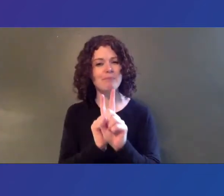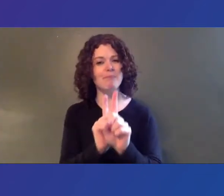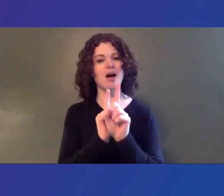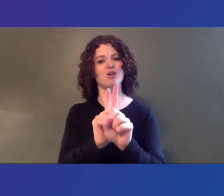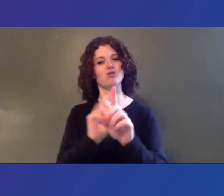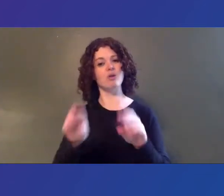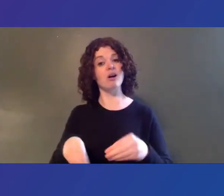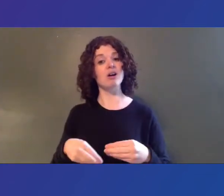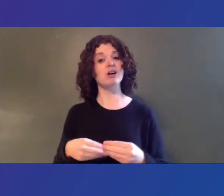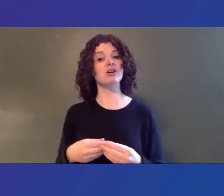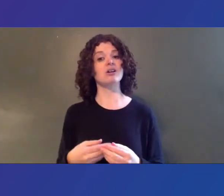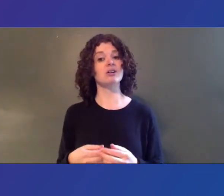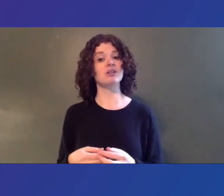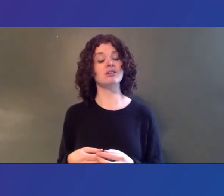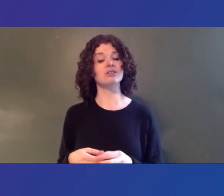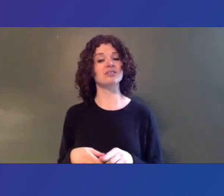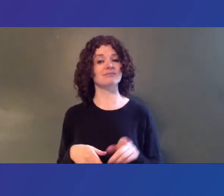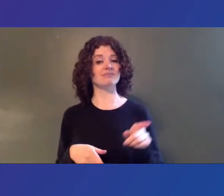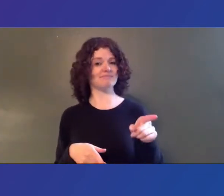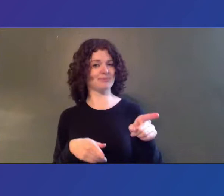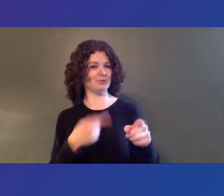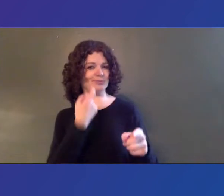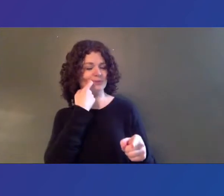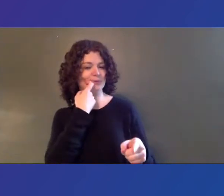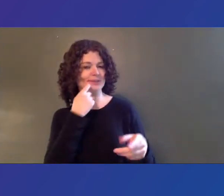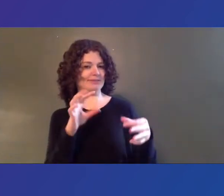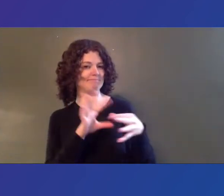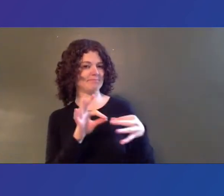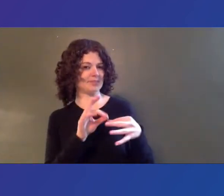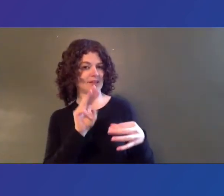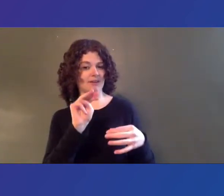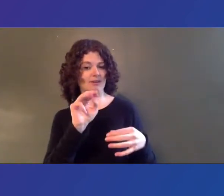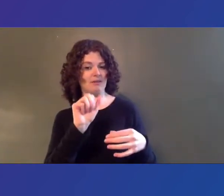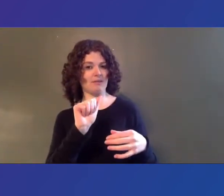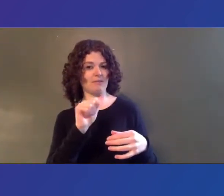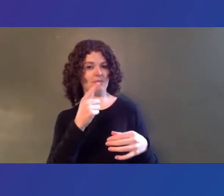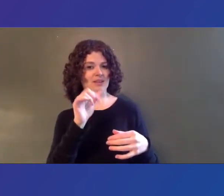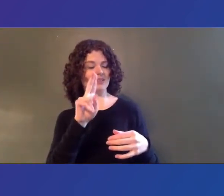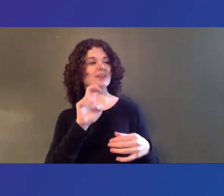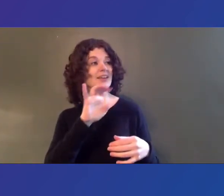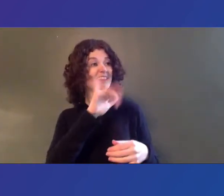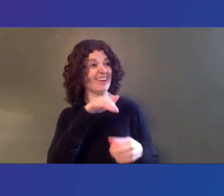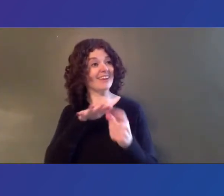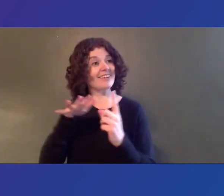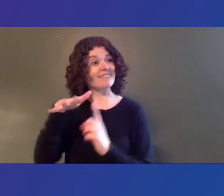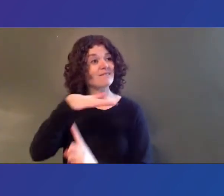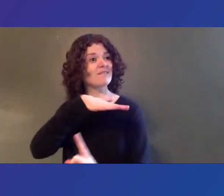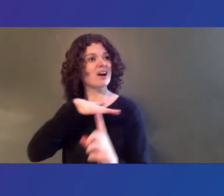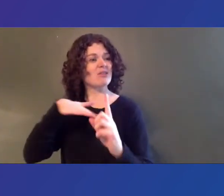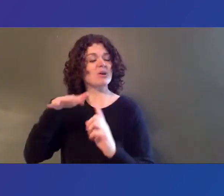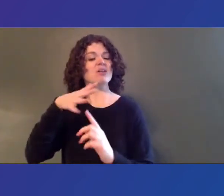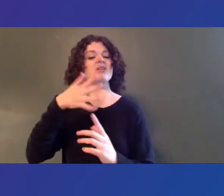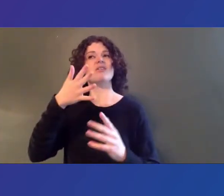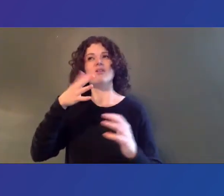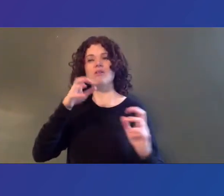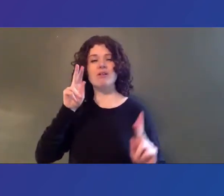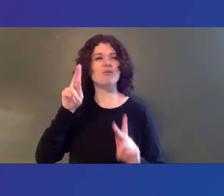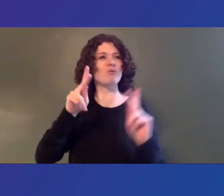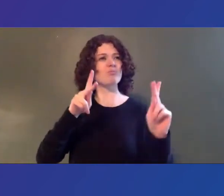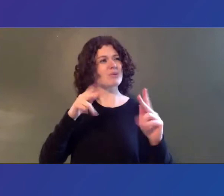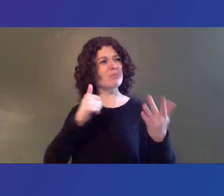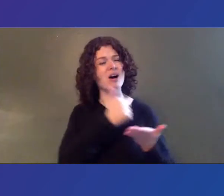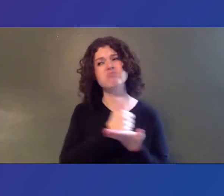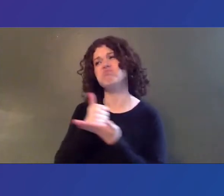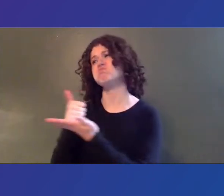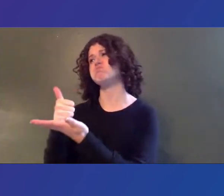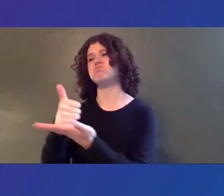like you're saying, Maxine, that environment that is very nurturing.